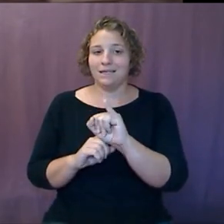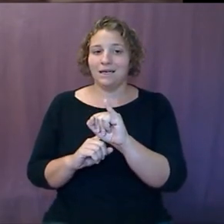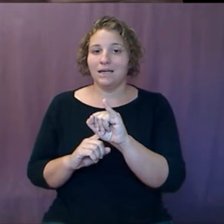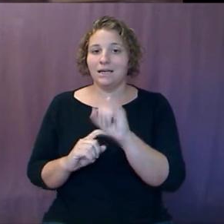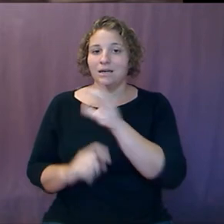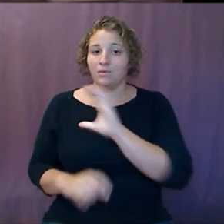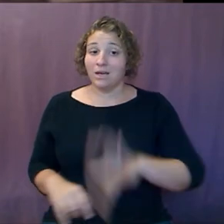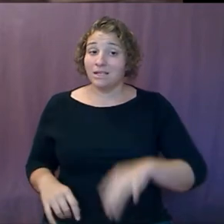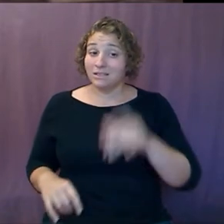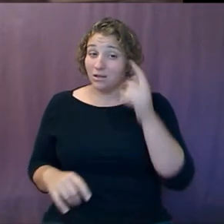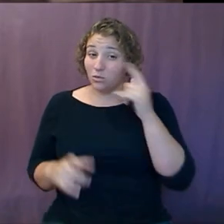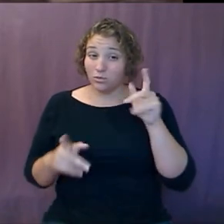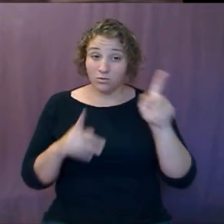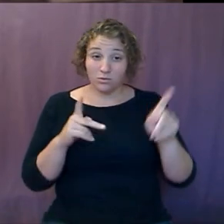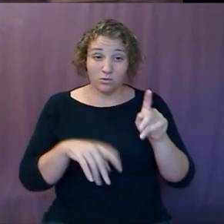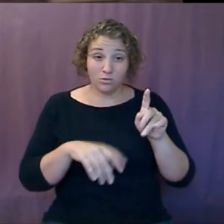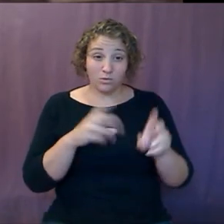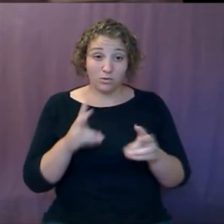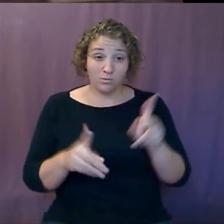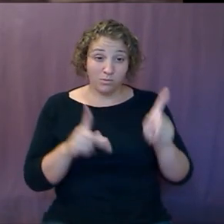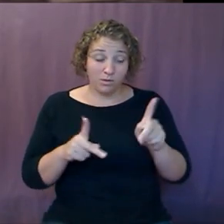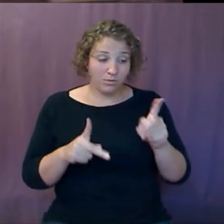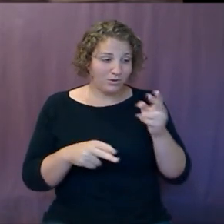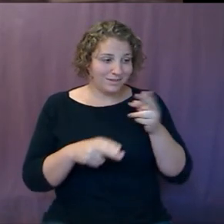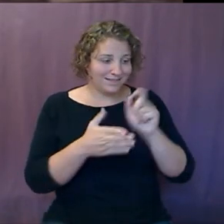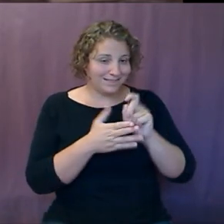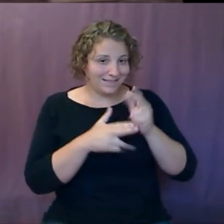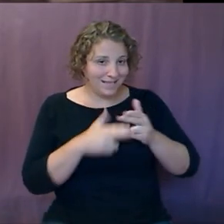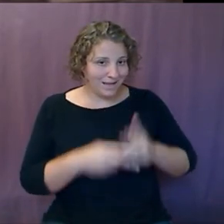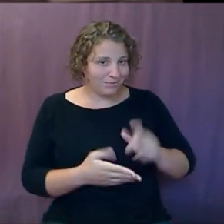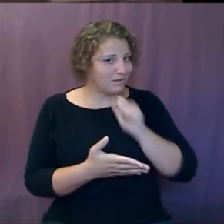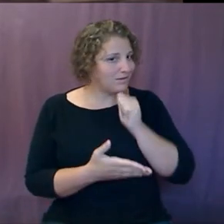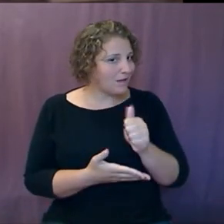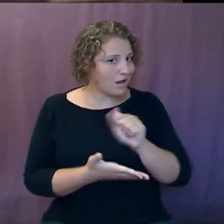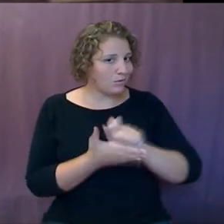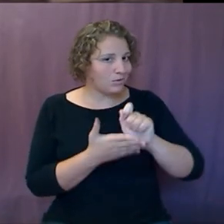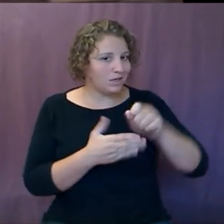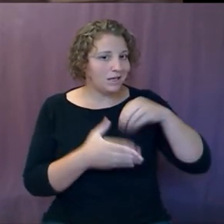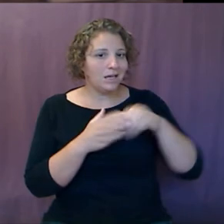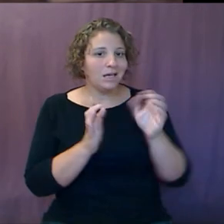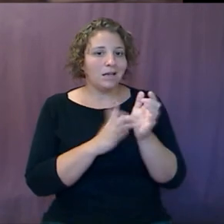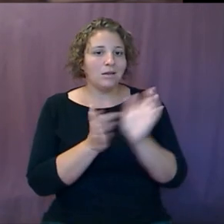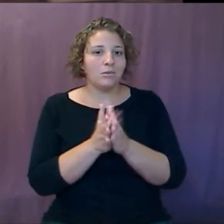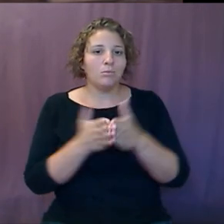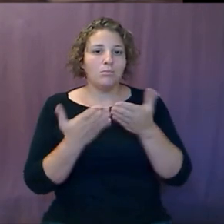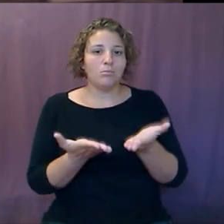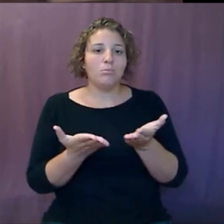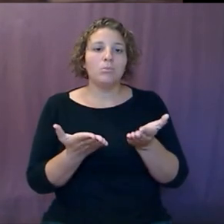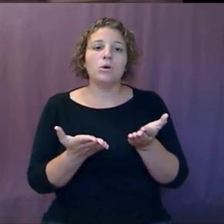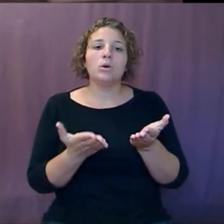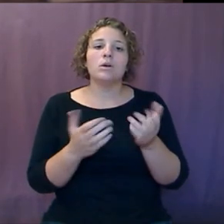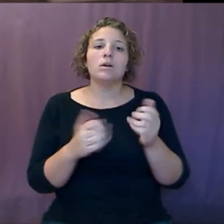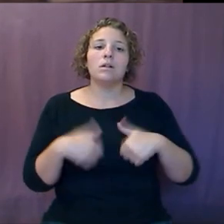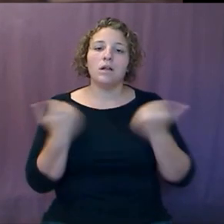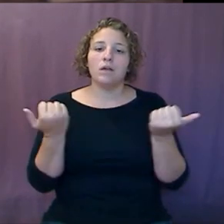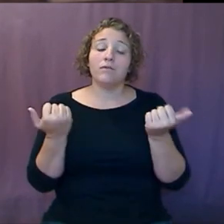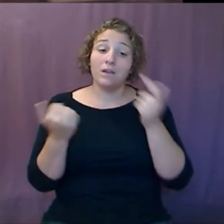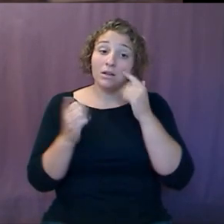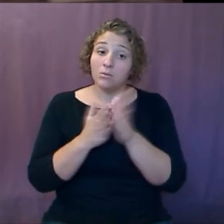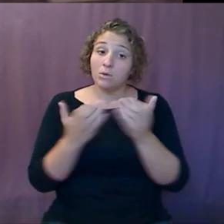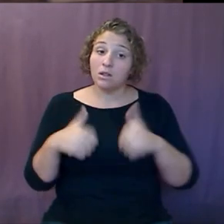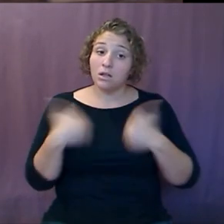are not written in the book of life of the lamb slain from the foundation of the world and if any man has an ear